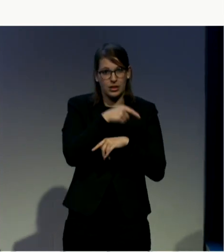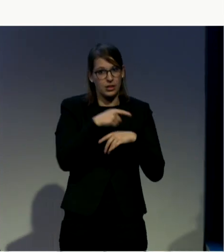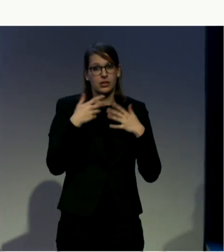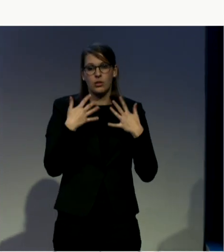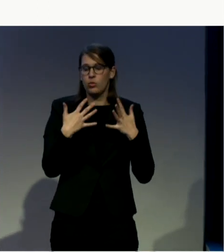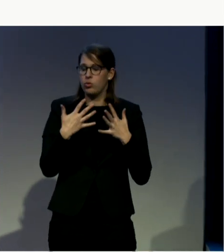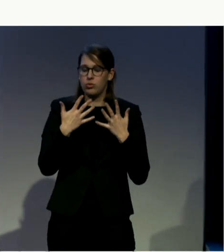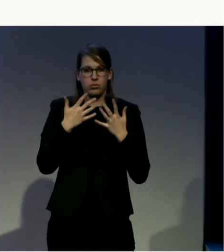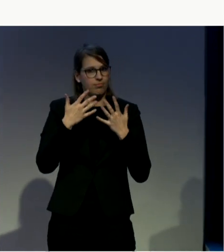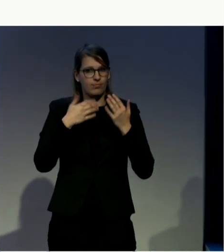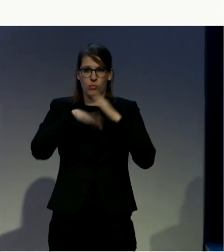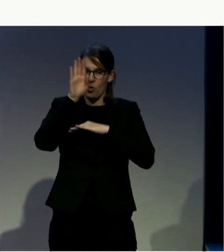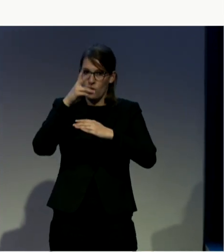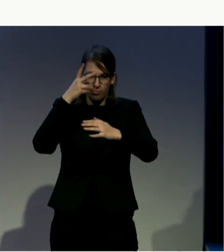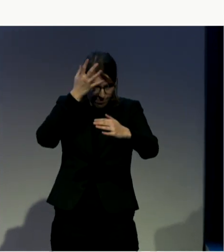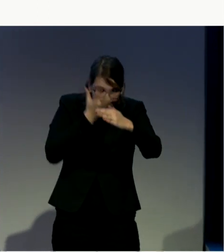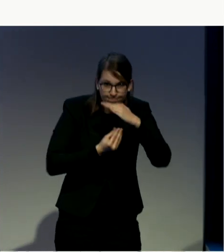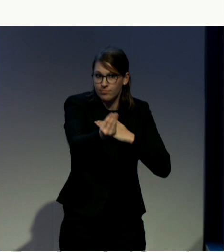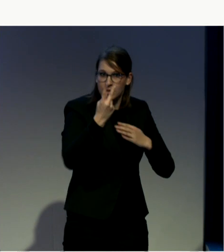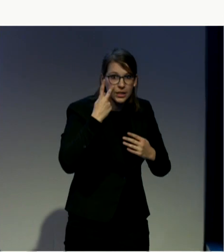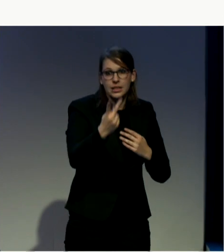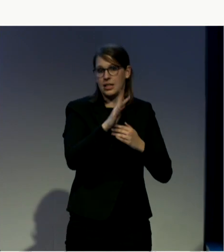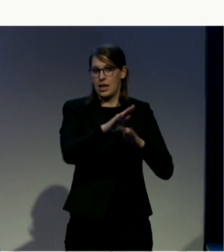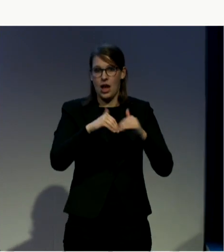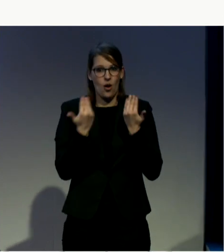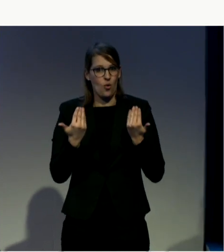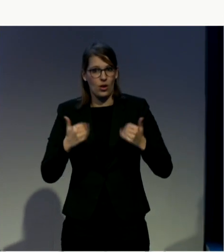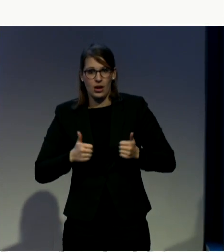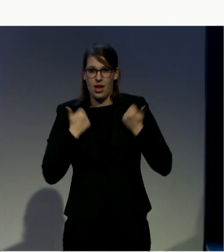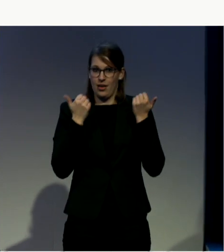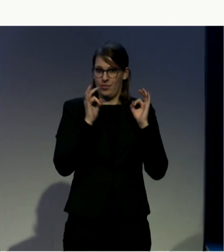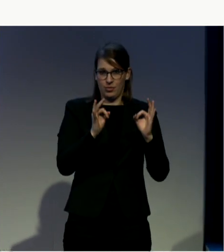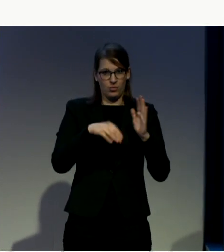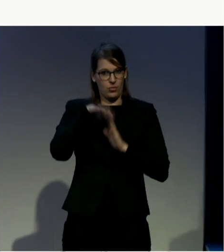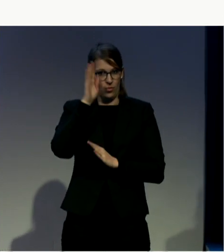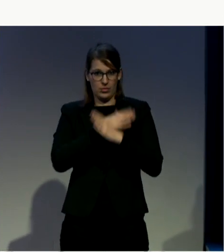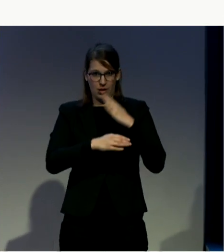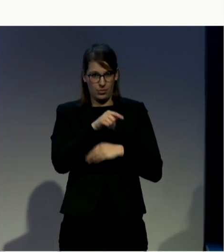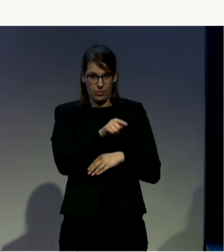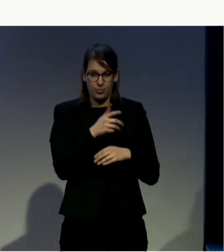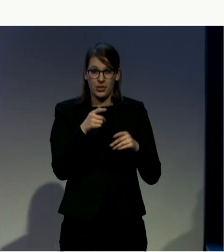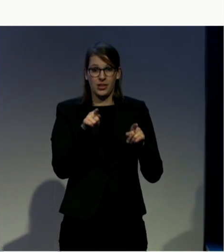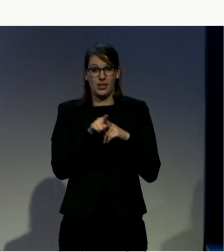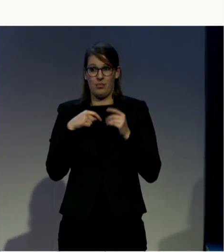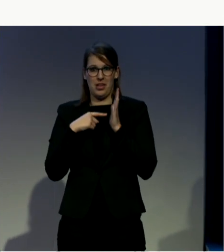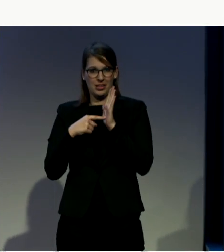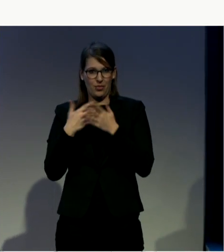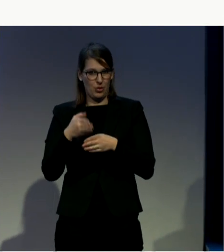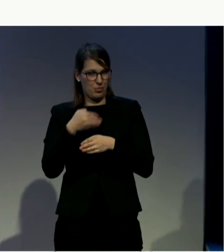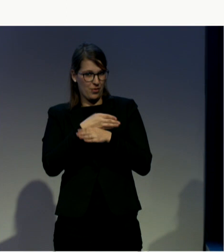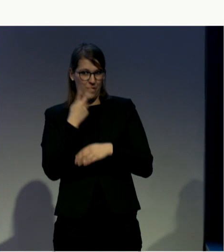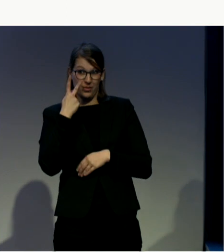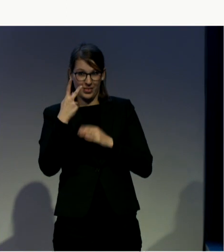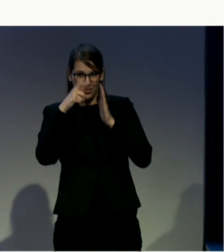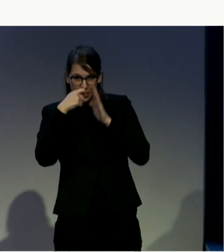being told. I think that's something that is very clear from this film. It also, film is really opening a window to another world,